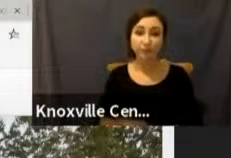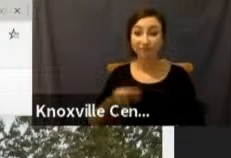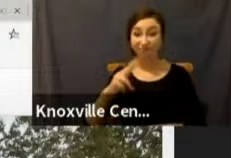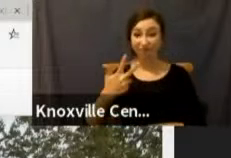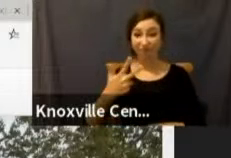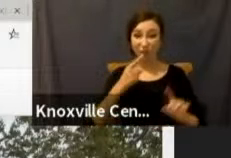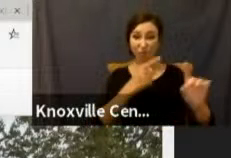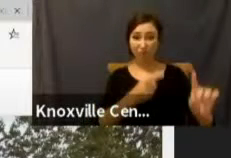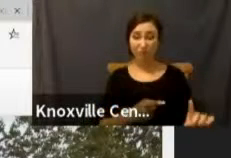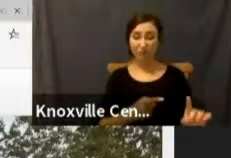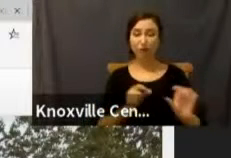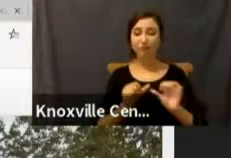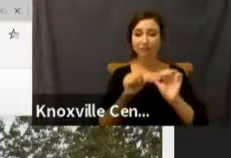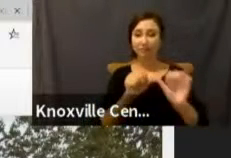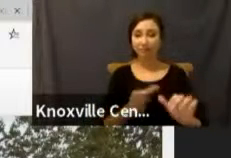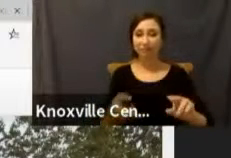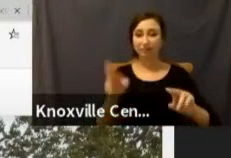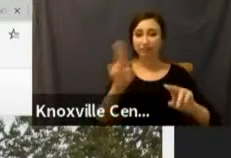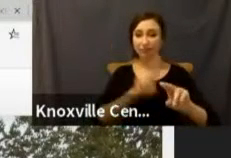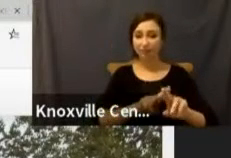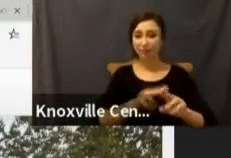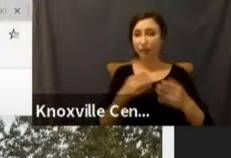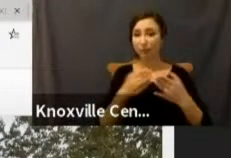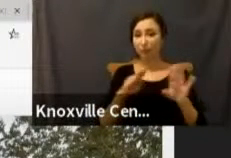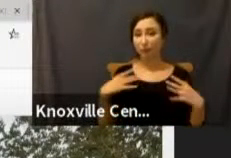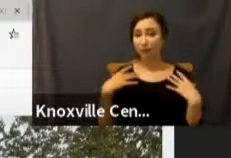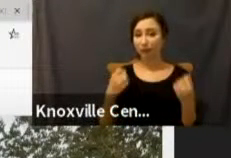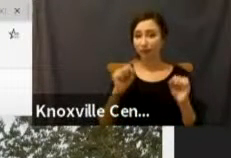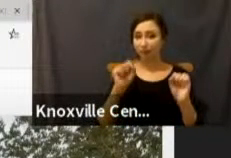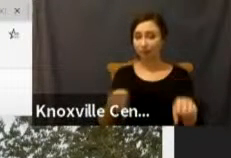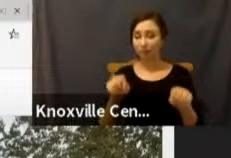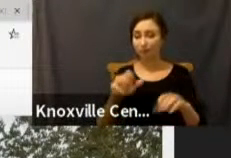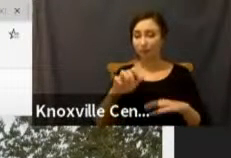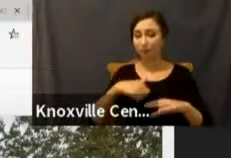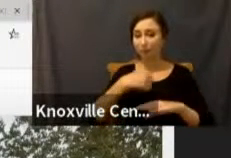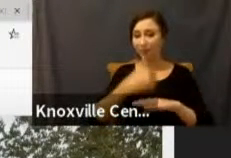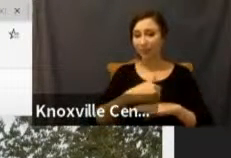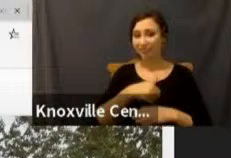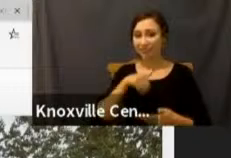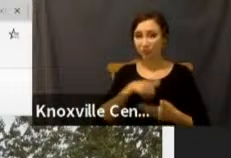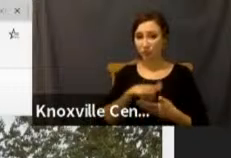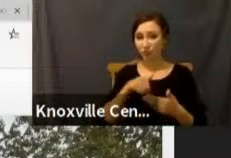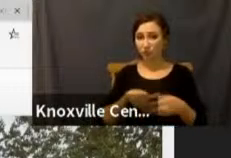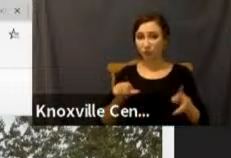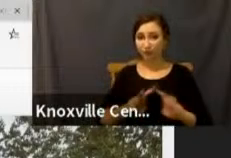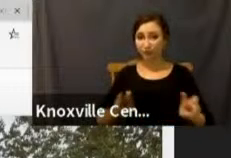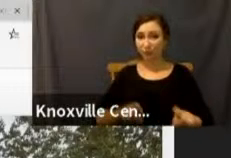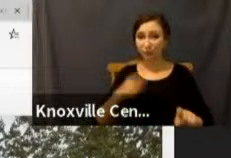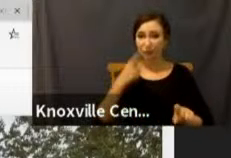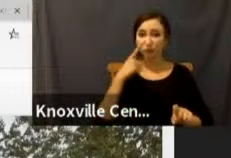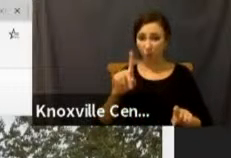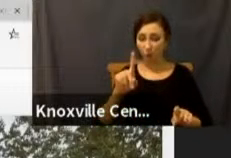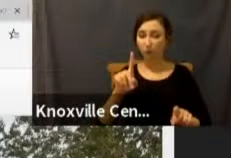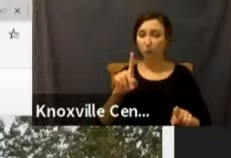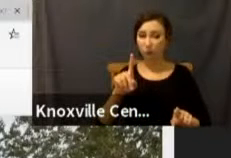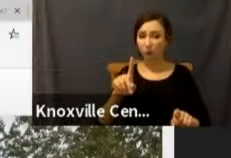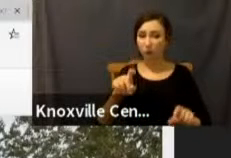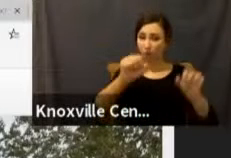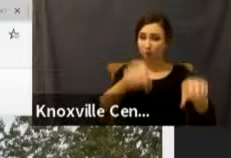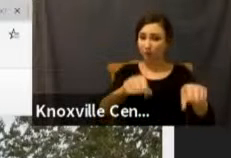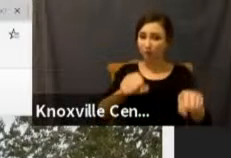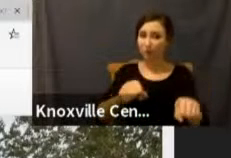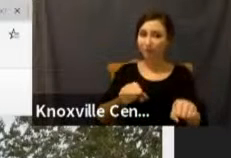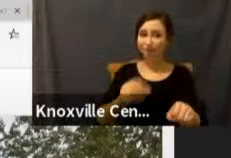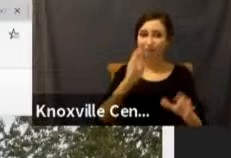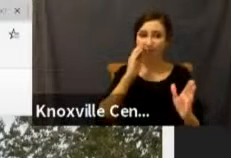benchmark, sustained or increased public health capability. Based on our internal assessment of our capabilities and acknowledging the need to